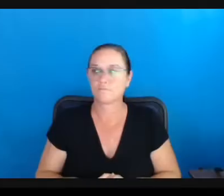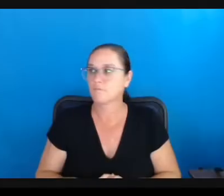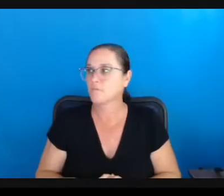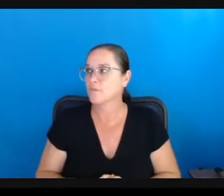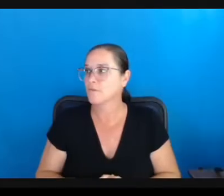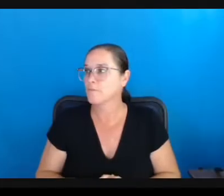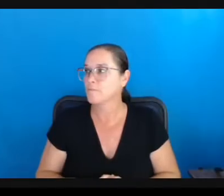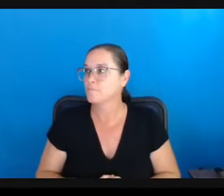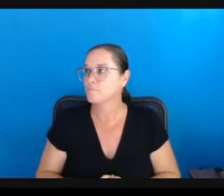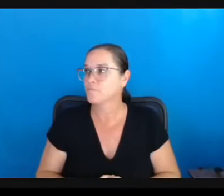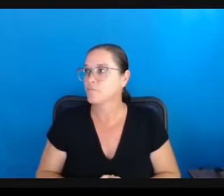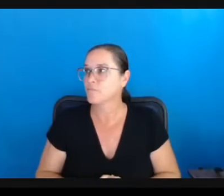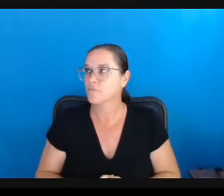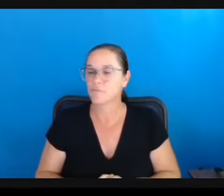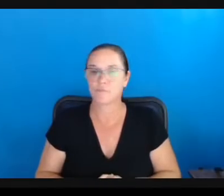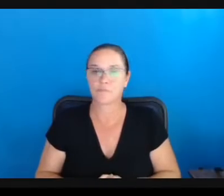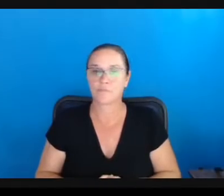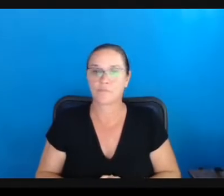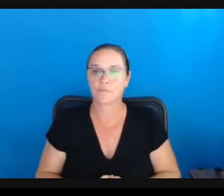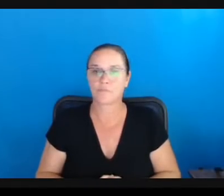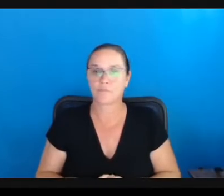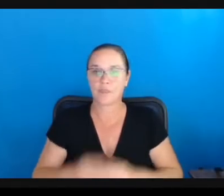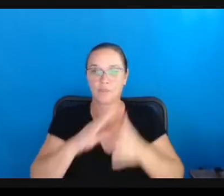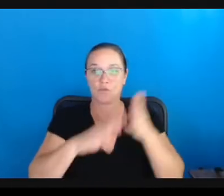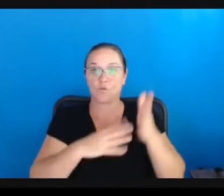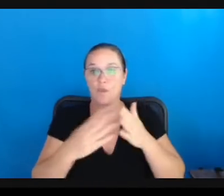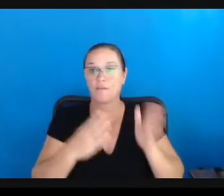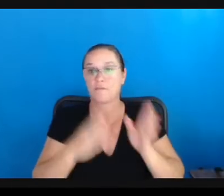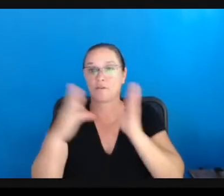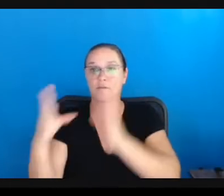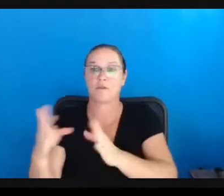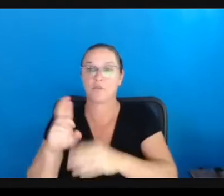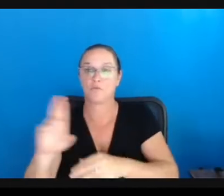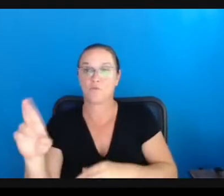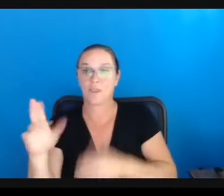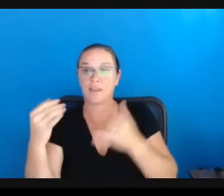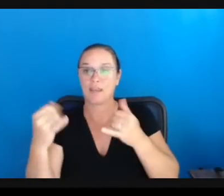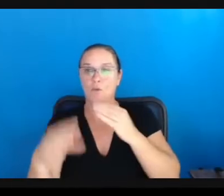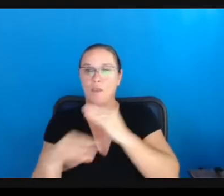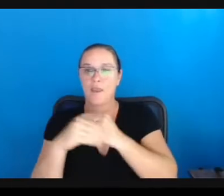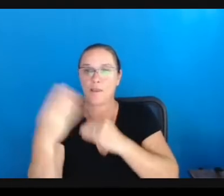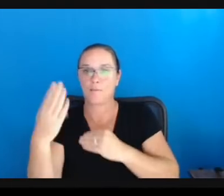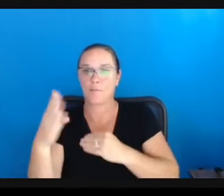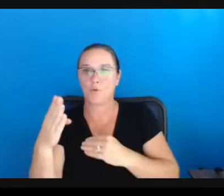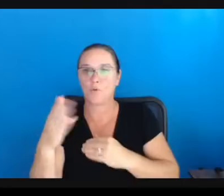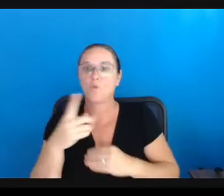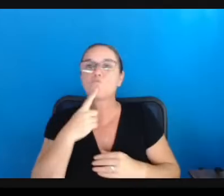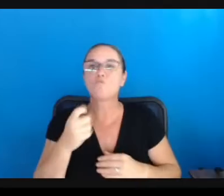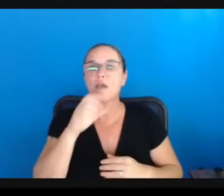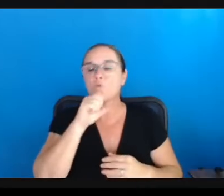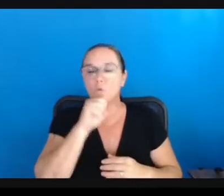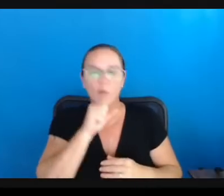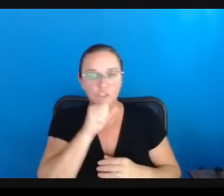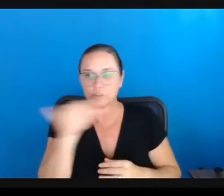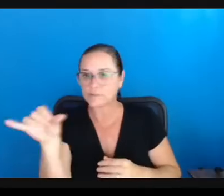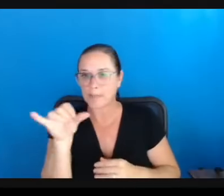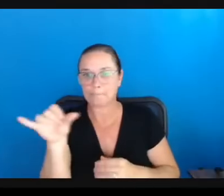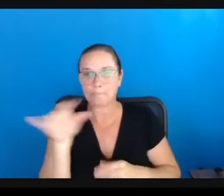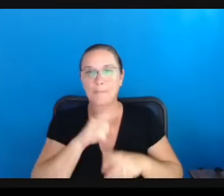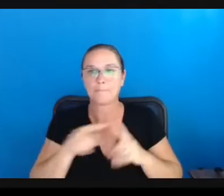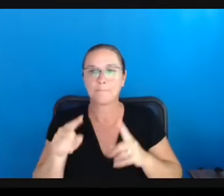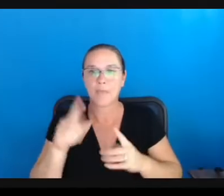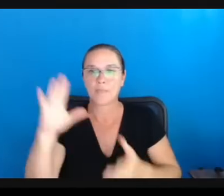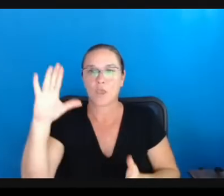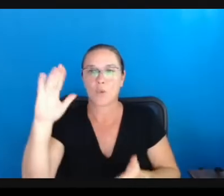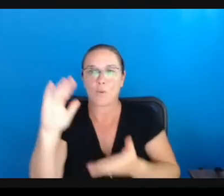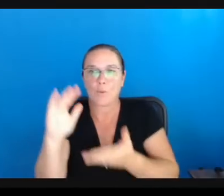And coming to this graph on the right, this is the same. All I'm doing now is adding the blue. The red and oranges are the same left and right, but they're kind of shrunk in because